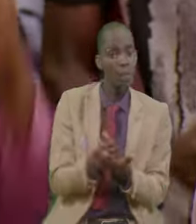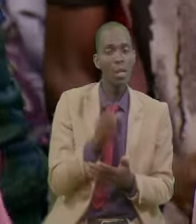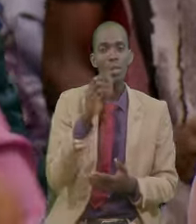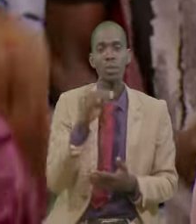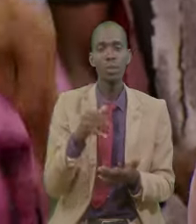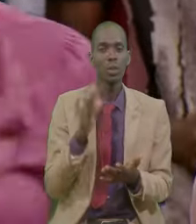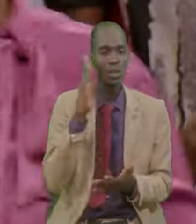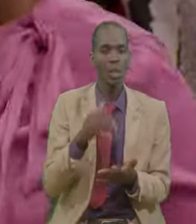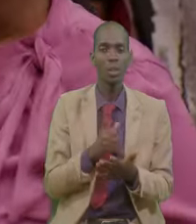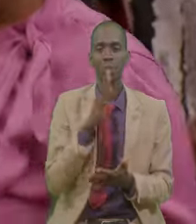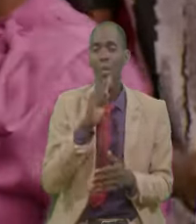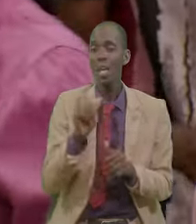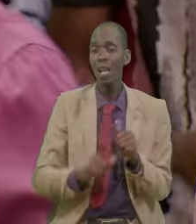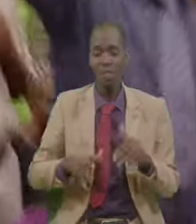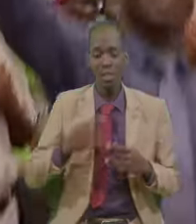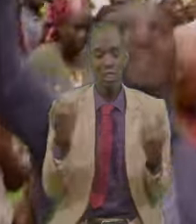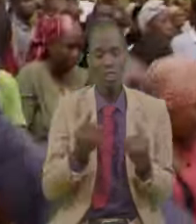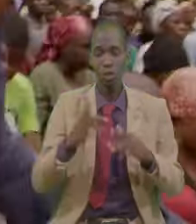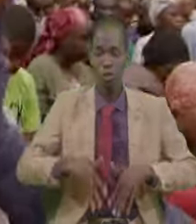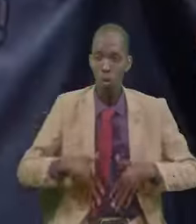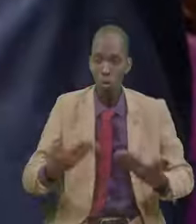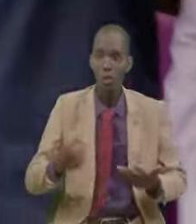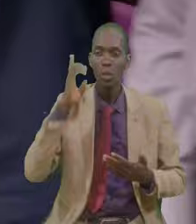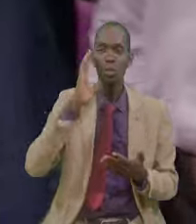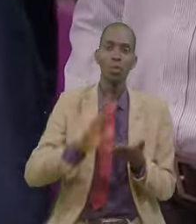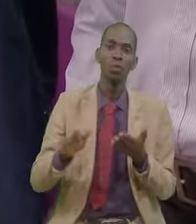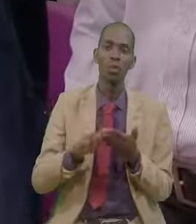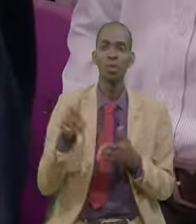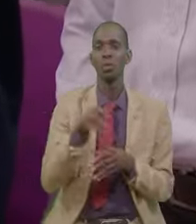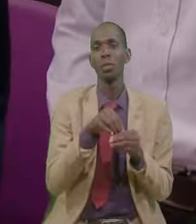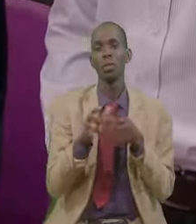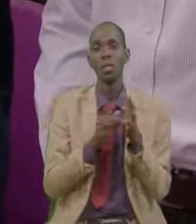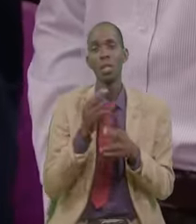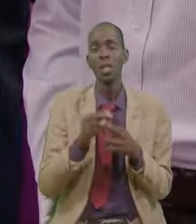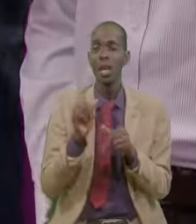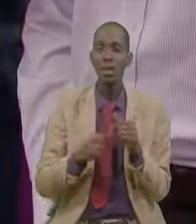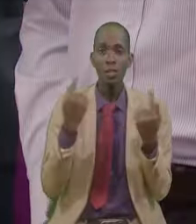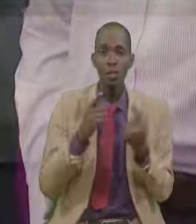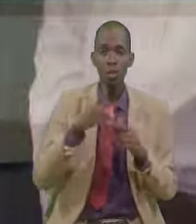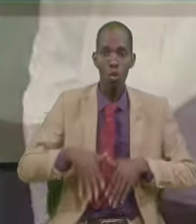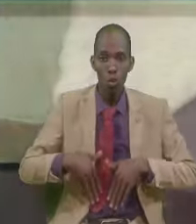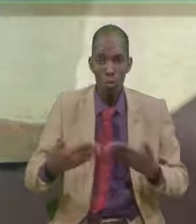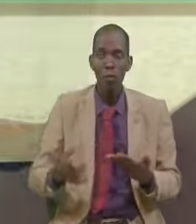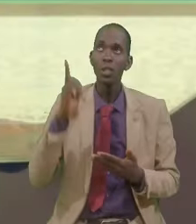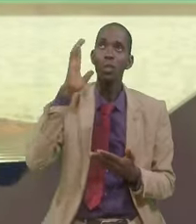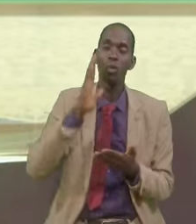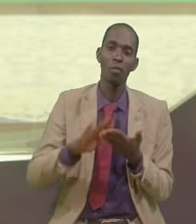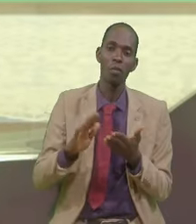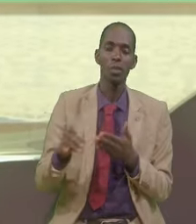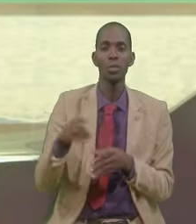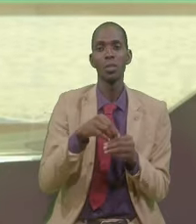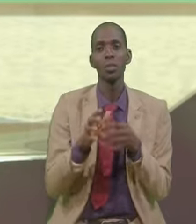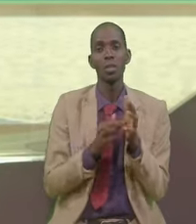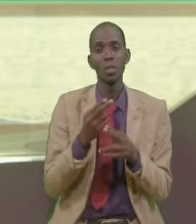you confess tonight, it will forgive. Any sin you confess tonight, it will forgive. Any sin you confess